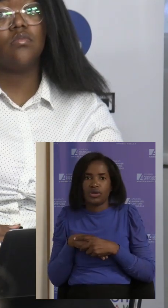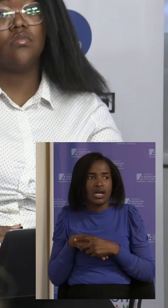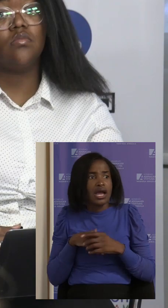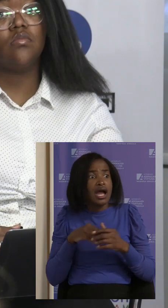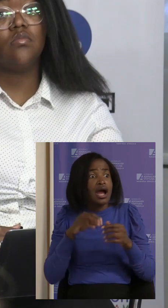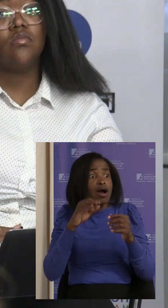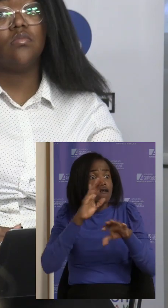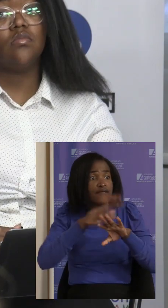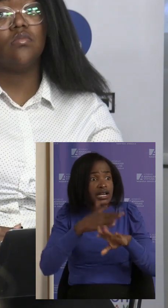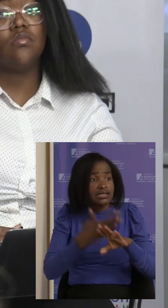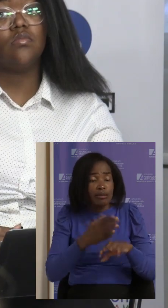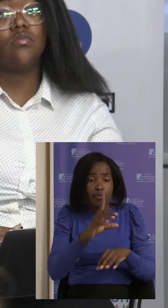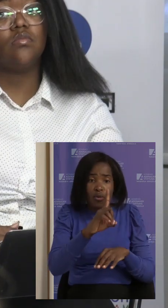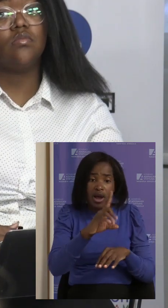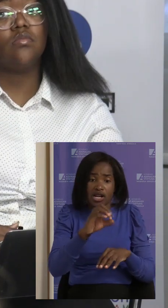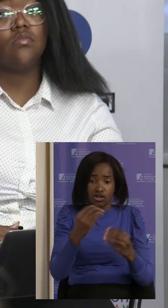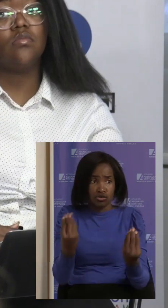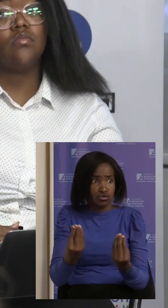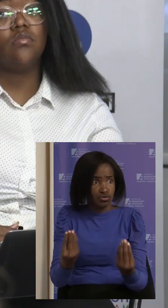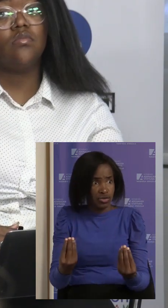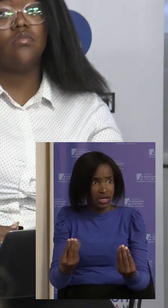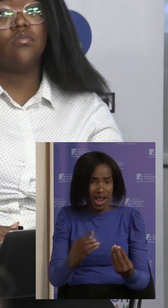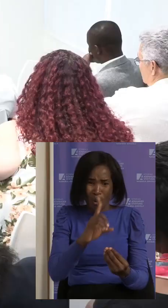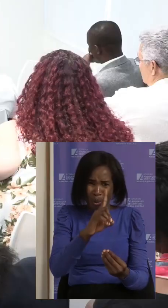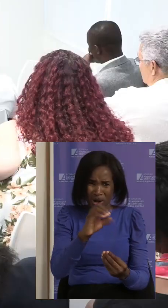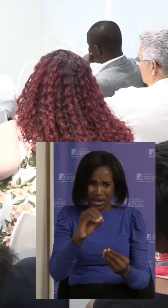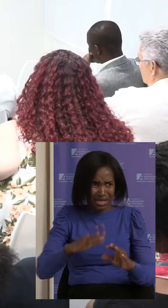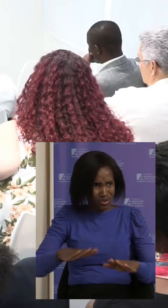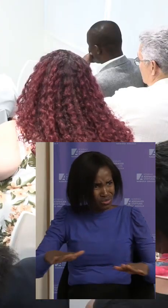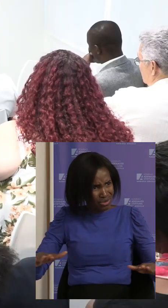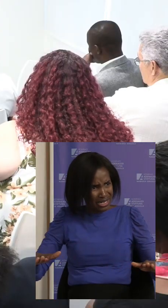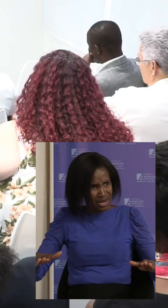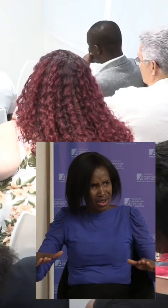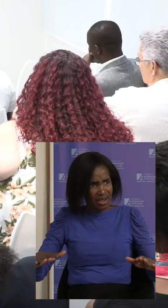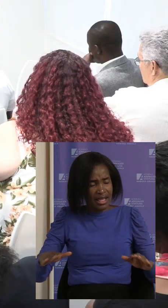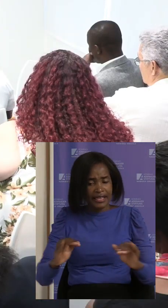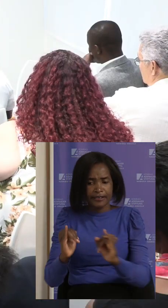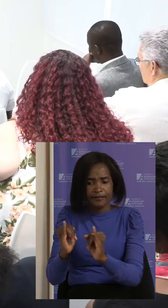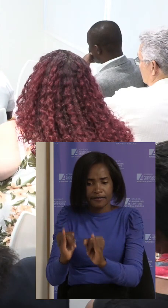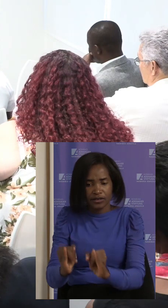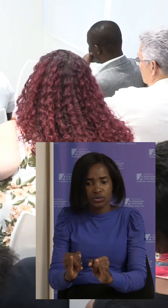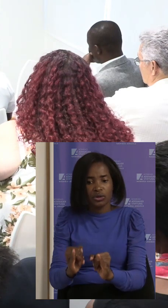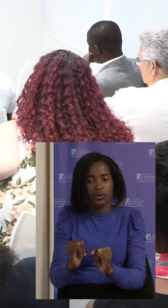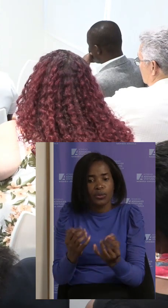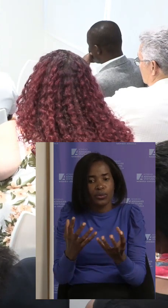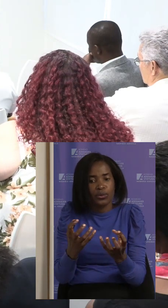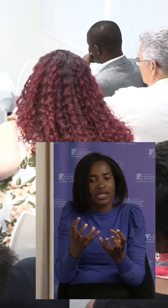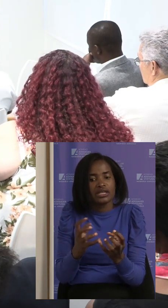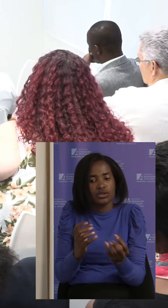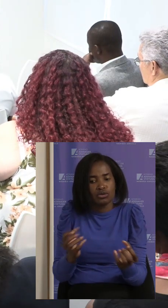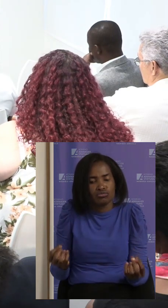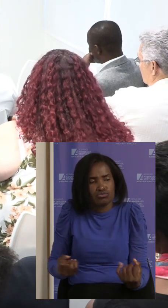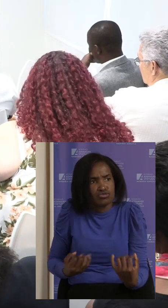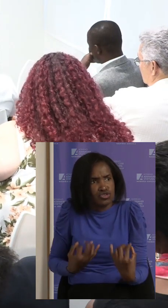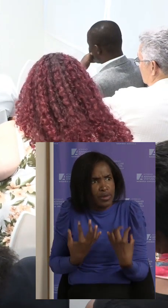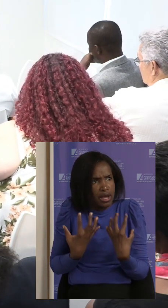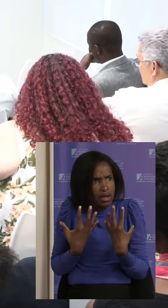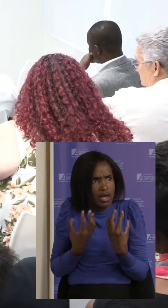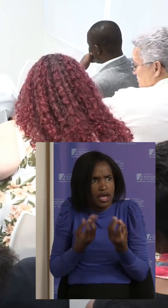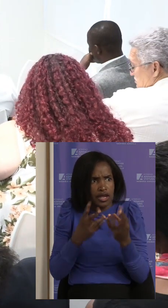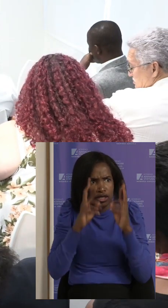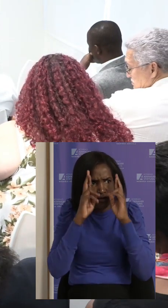a group of 100 children? These 100 children are individuals whom we need to inspire and give a